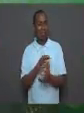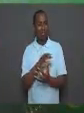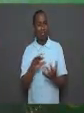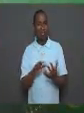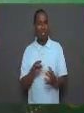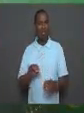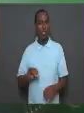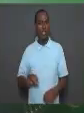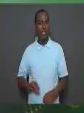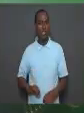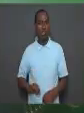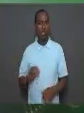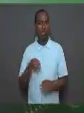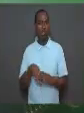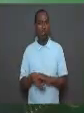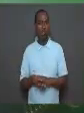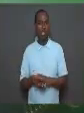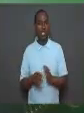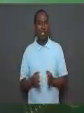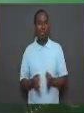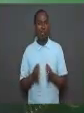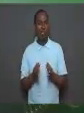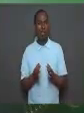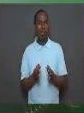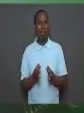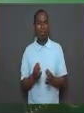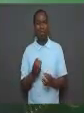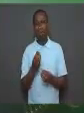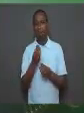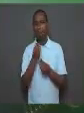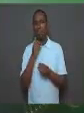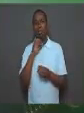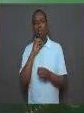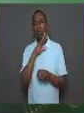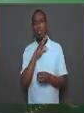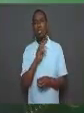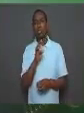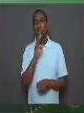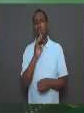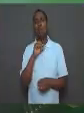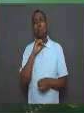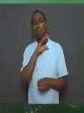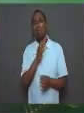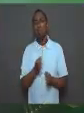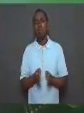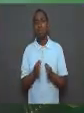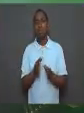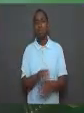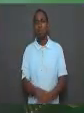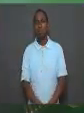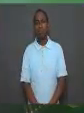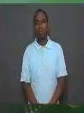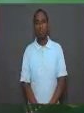is transmitted through contaminated food and water. By